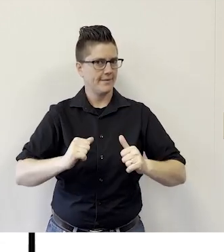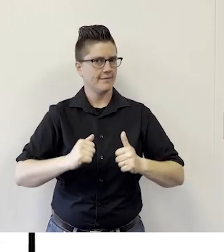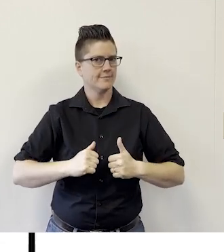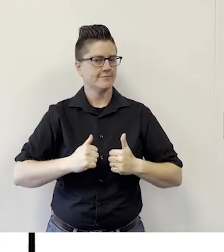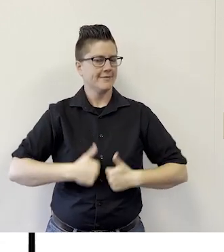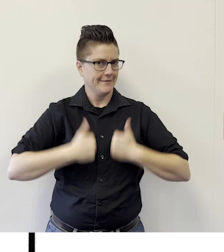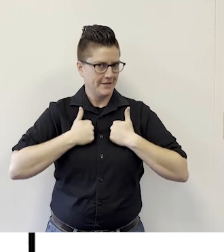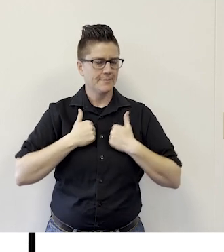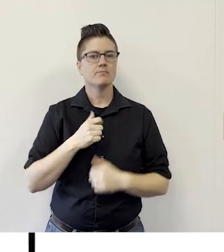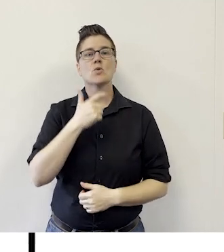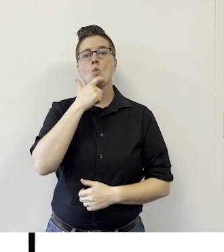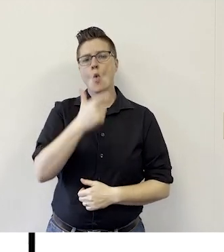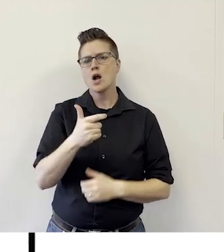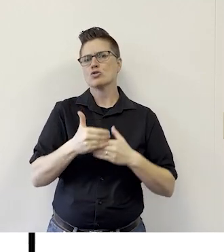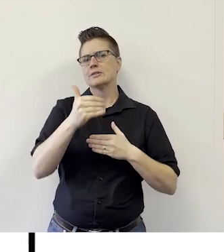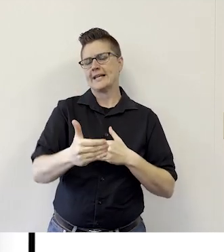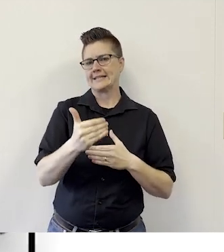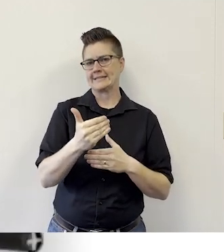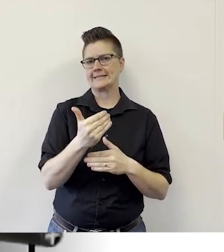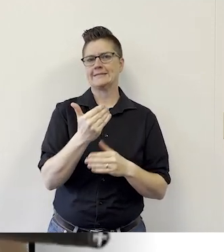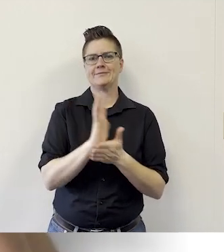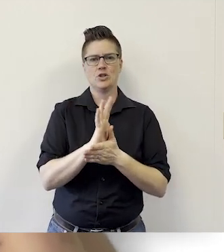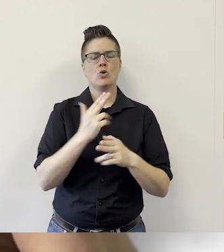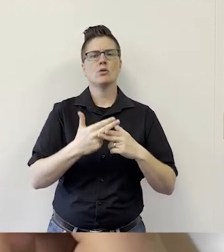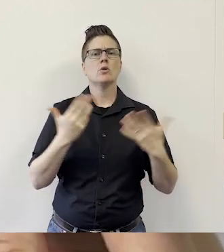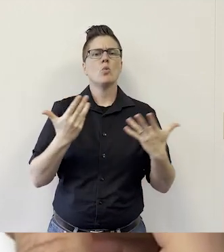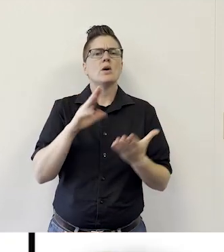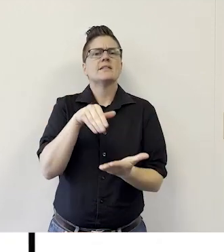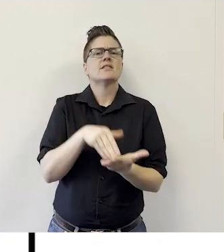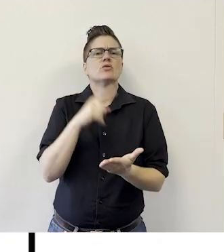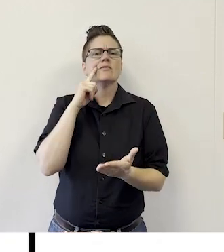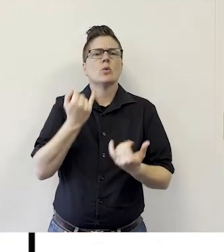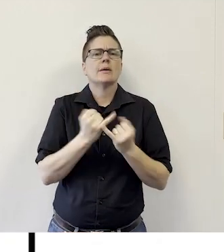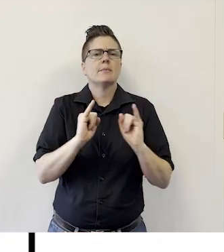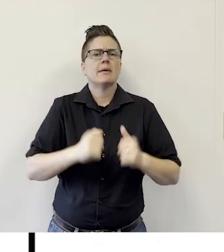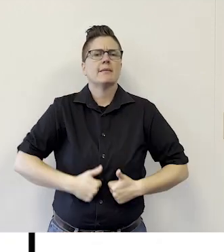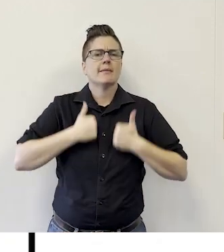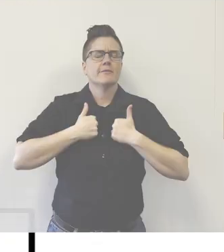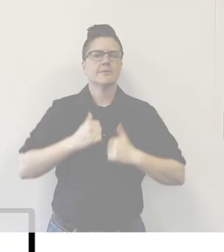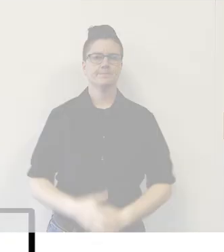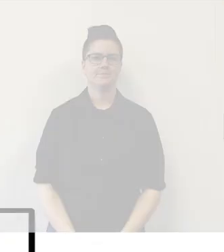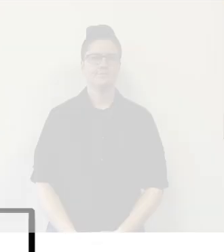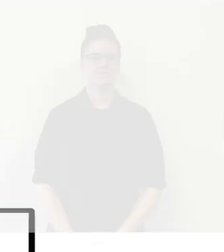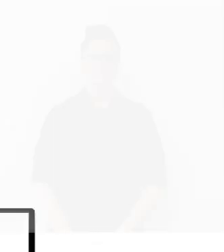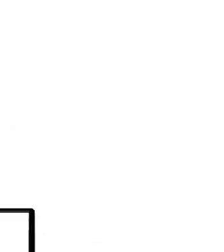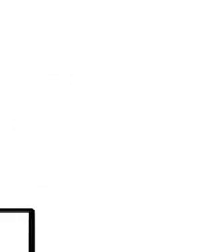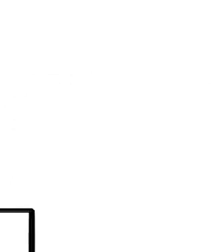Independent Living, watch the video, What is a Center for Independent Living?